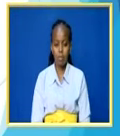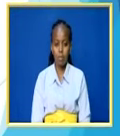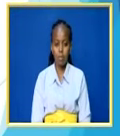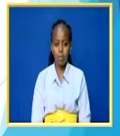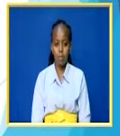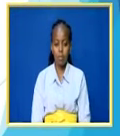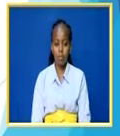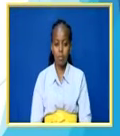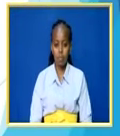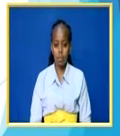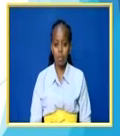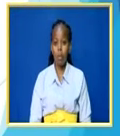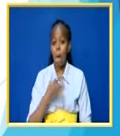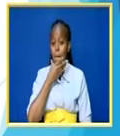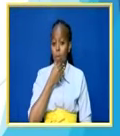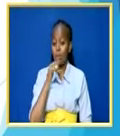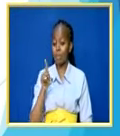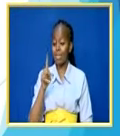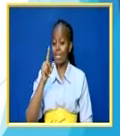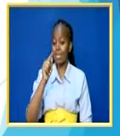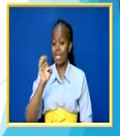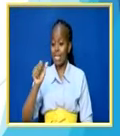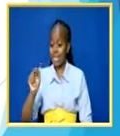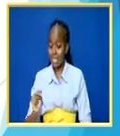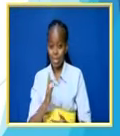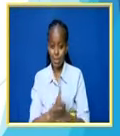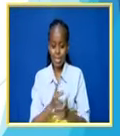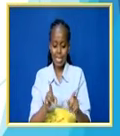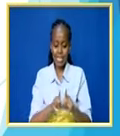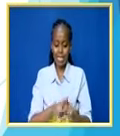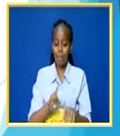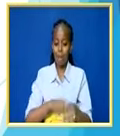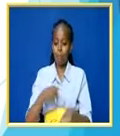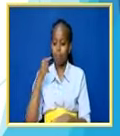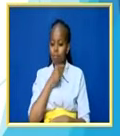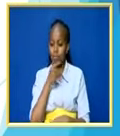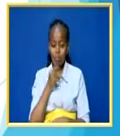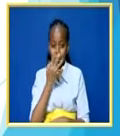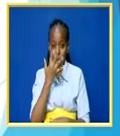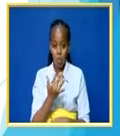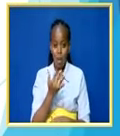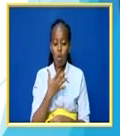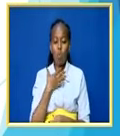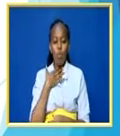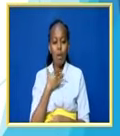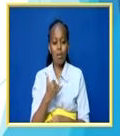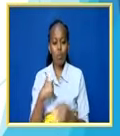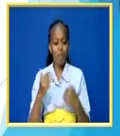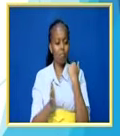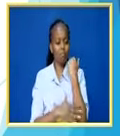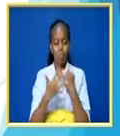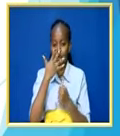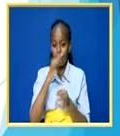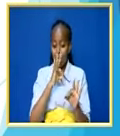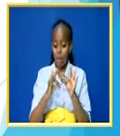Ooh. He is a teenager, an adolescent, and he's brushing because he doesn't want to have bad breath. Yes. You know,